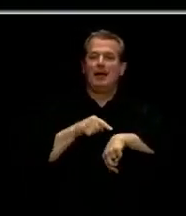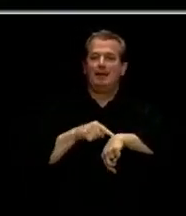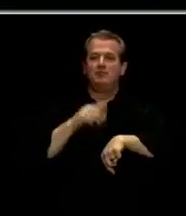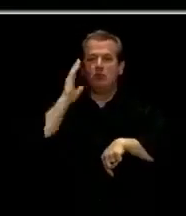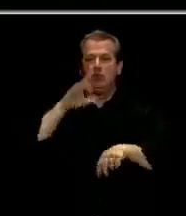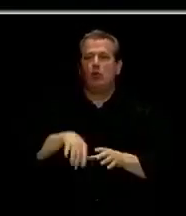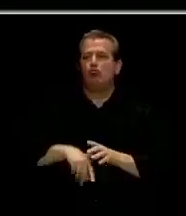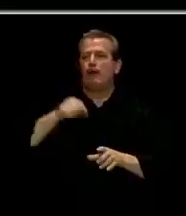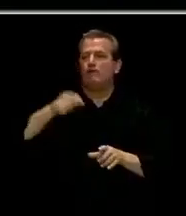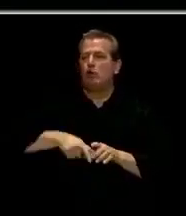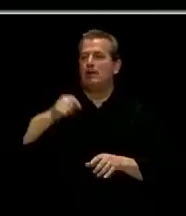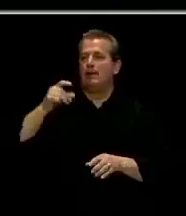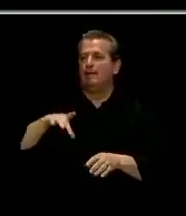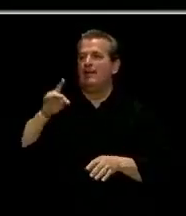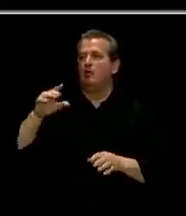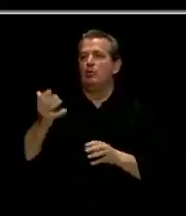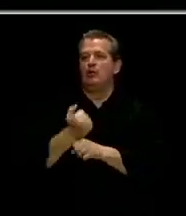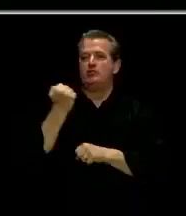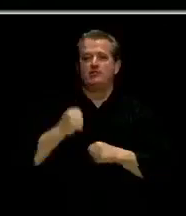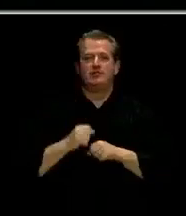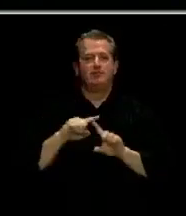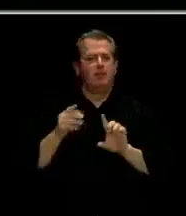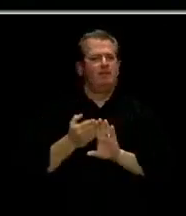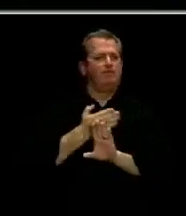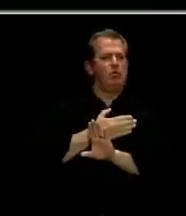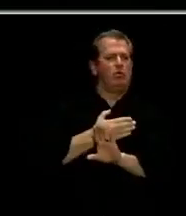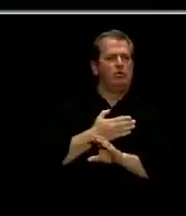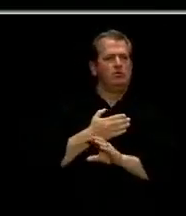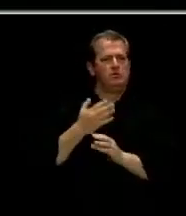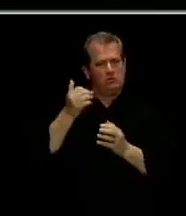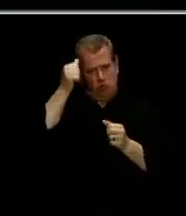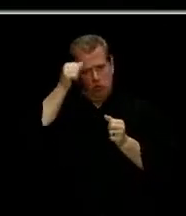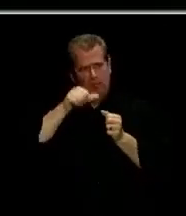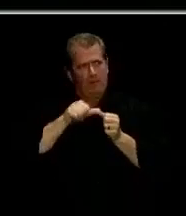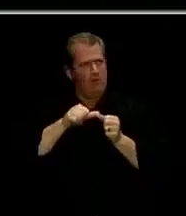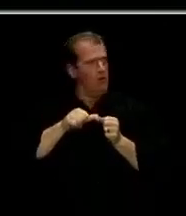raffle, but before we do the raffle, I want to remind you that the state